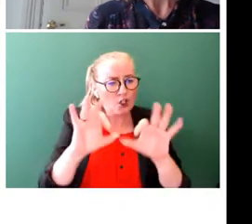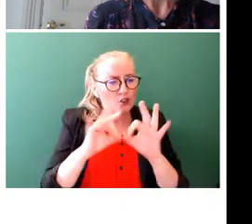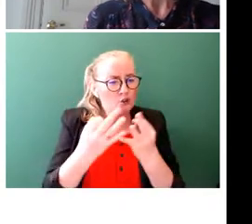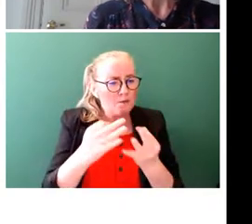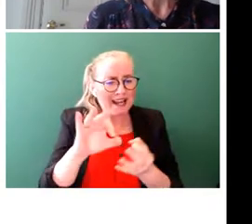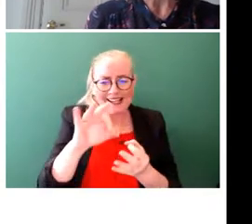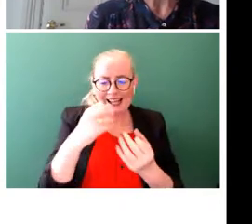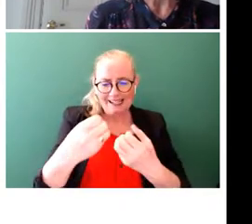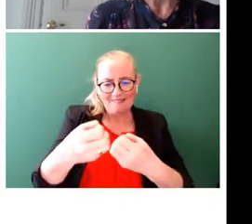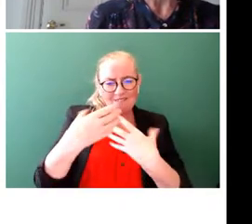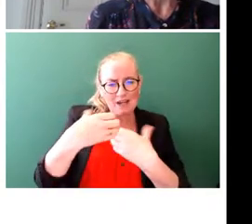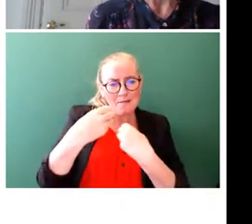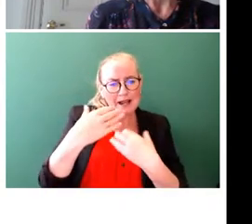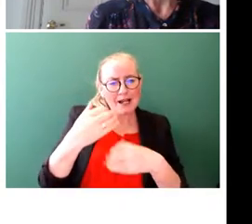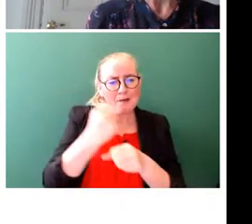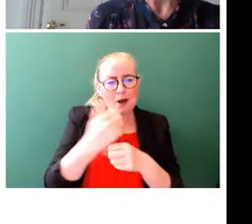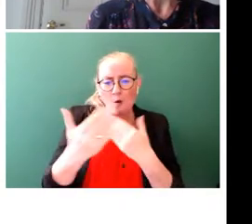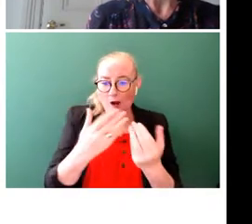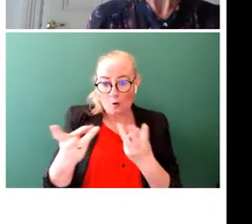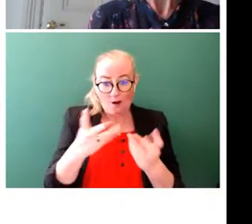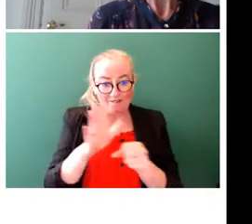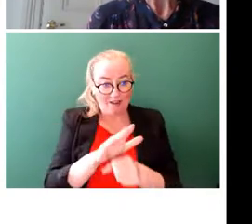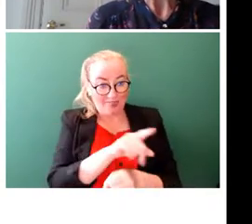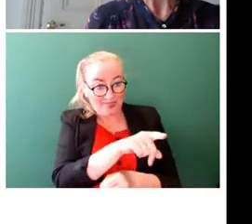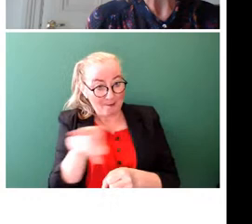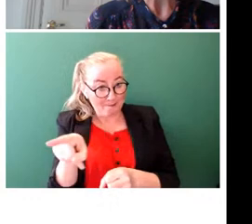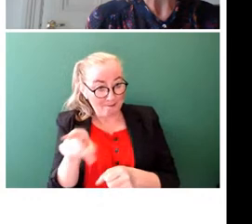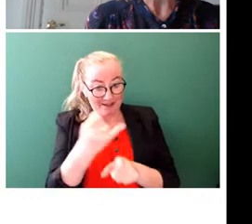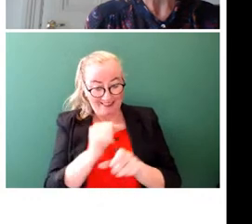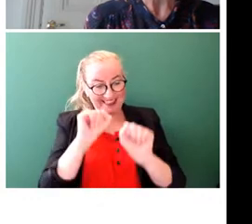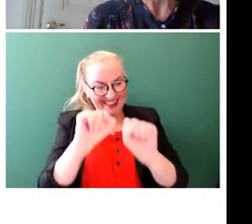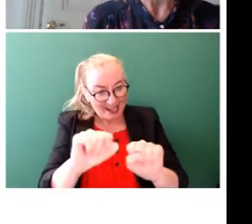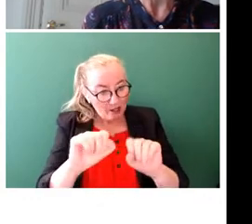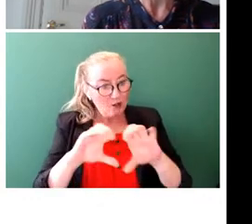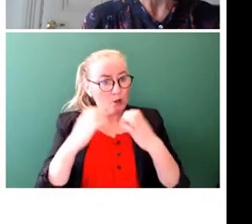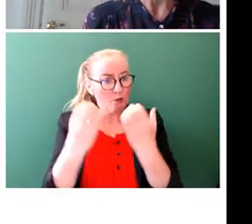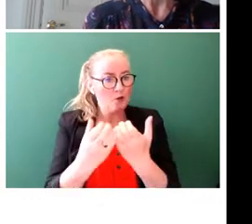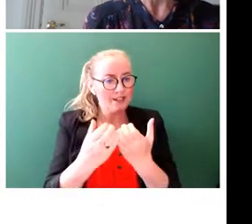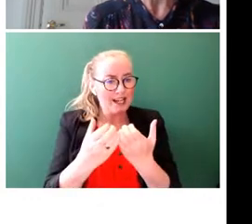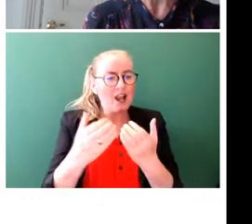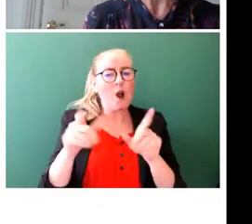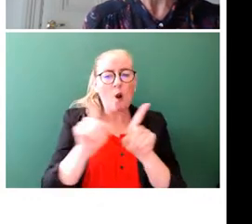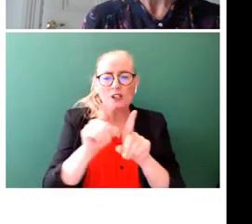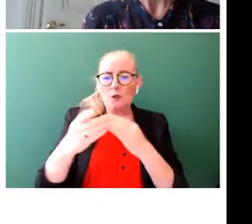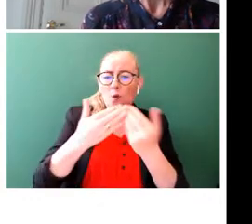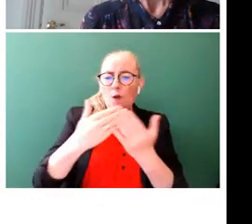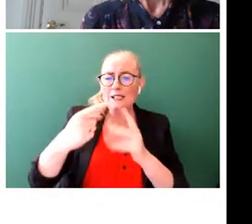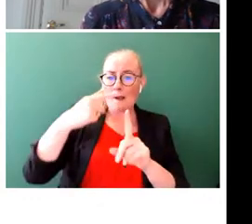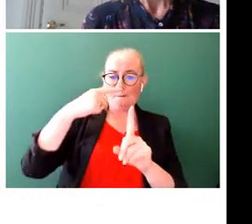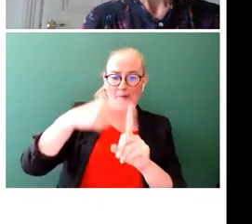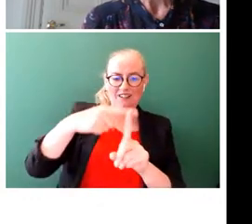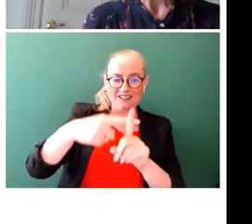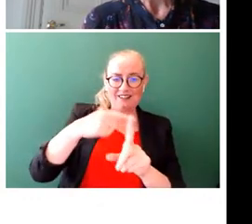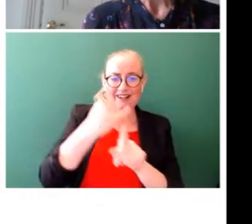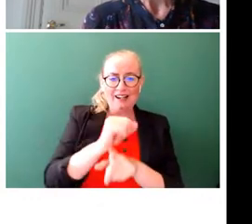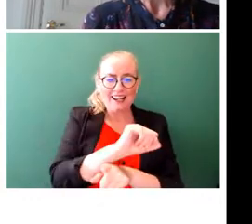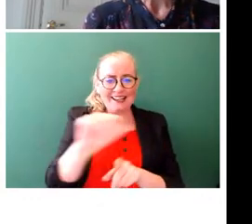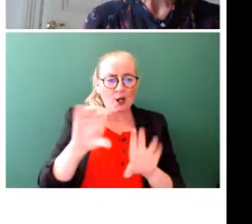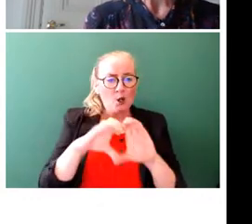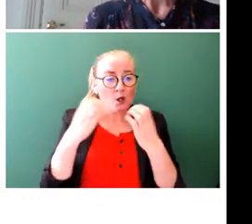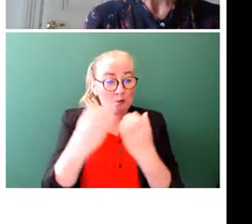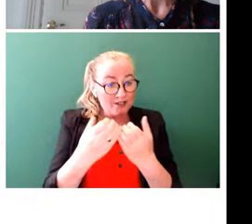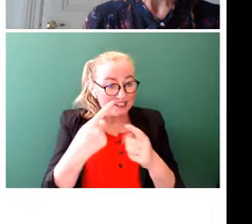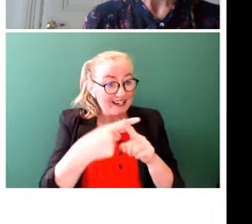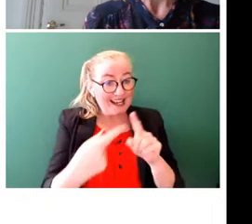what actually works for them in their communities and what is positive in their communities as well. In addition to that, we